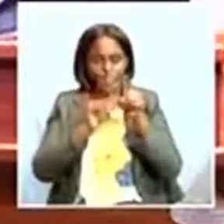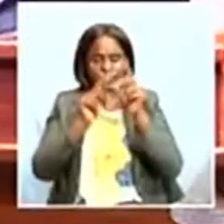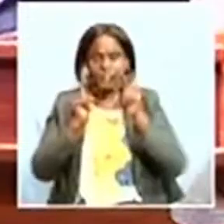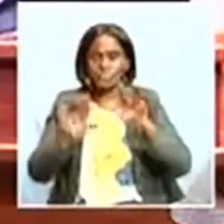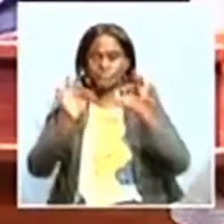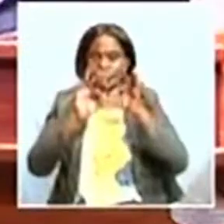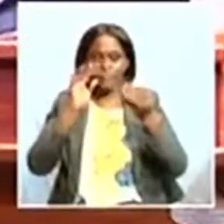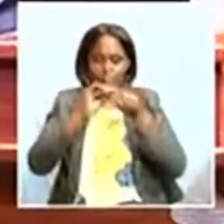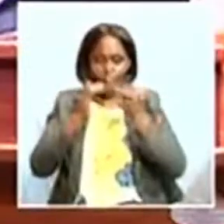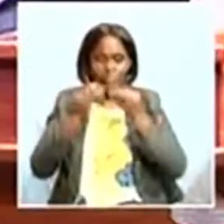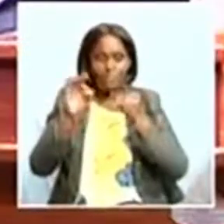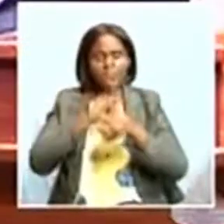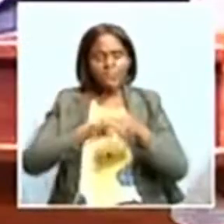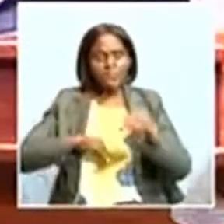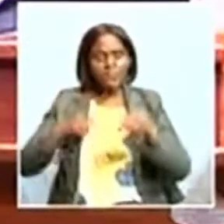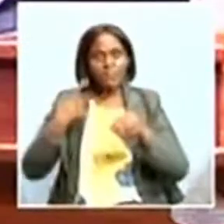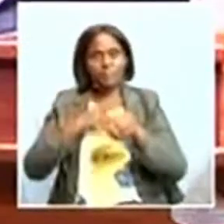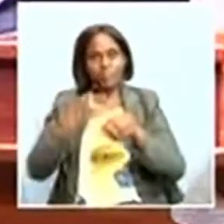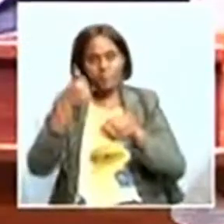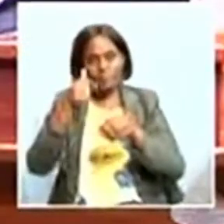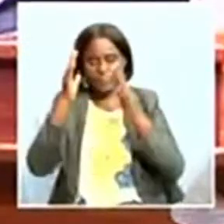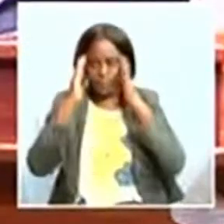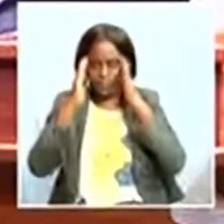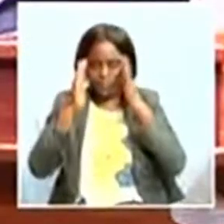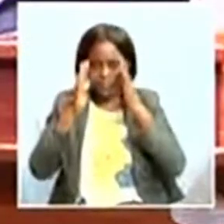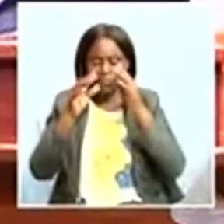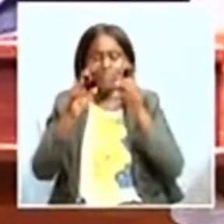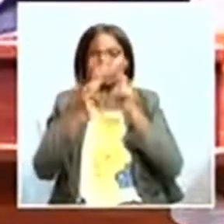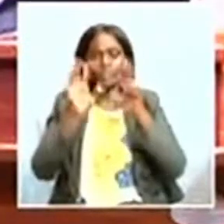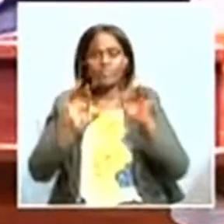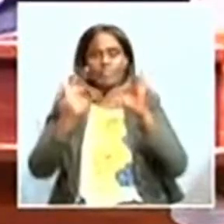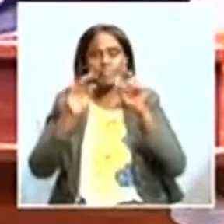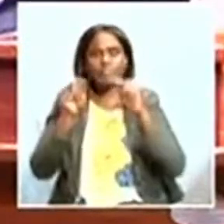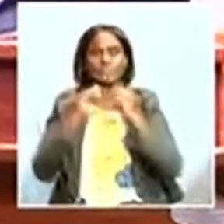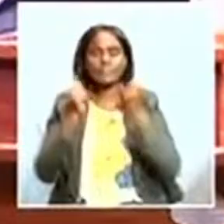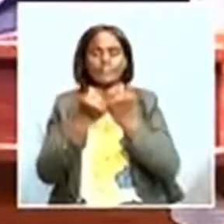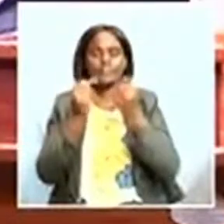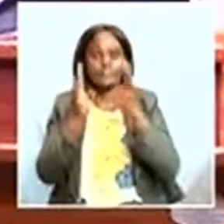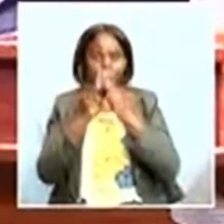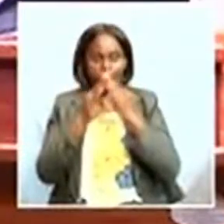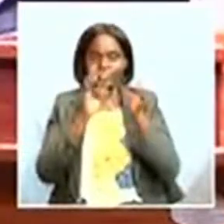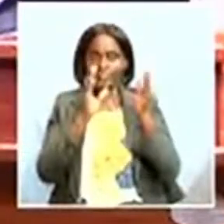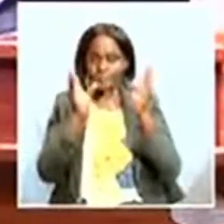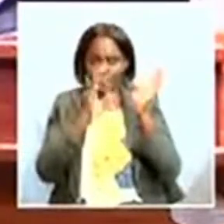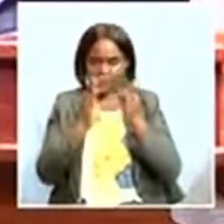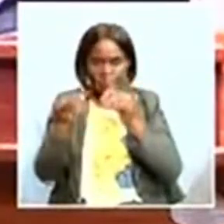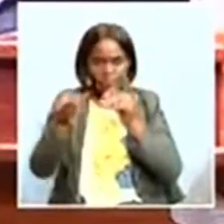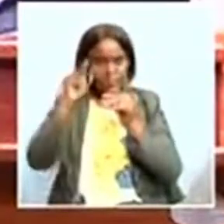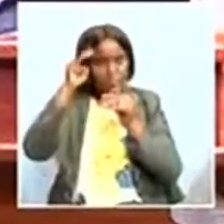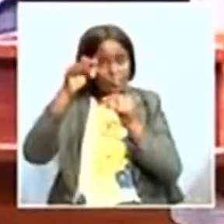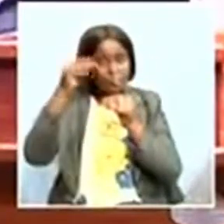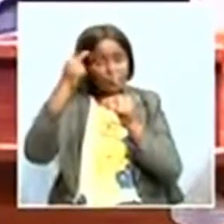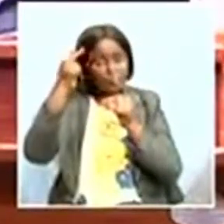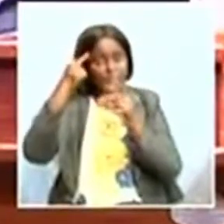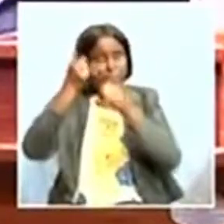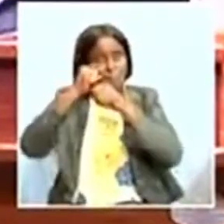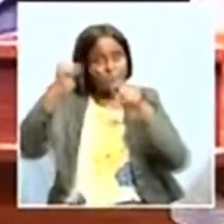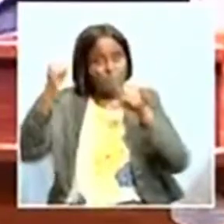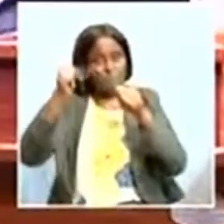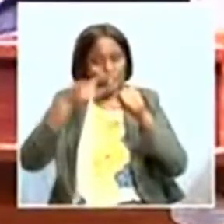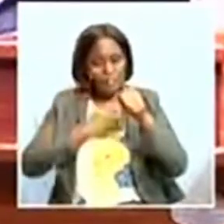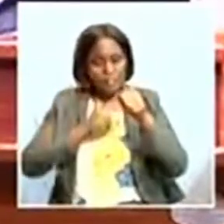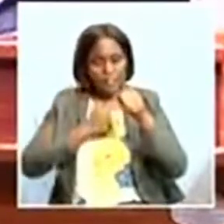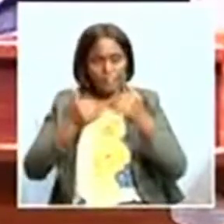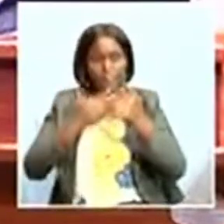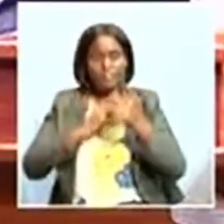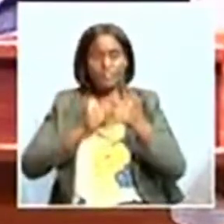significant number of members of Parliament attended a validation meeting organized by the Ministry of Education at Government Complex. I am